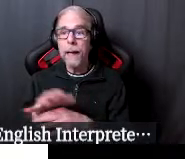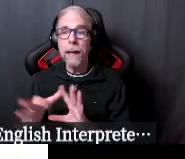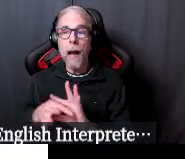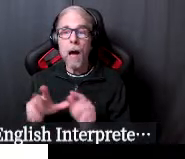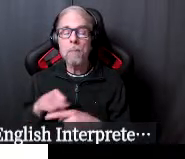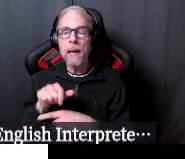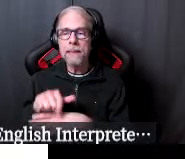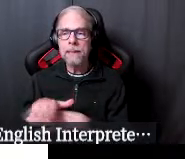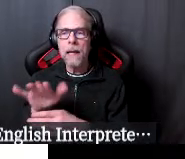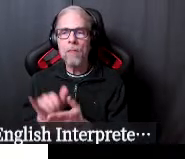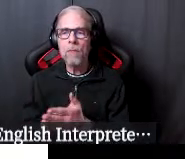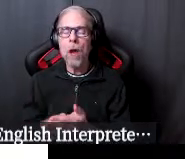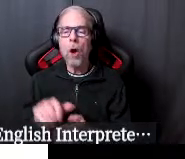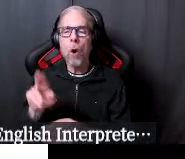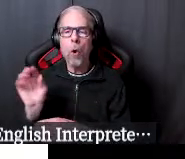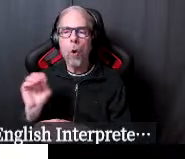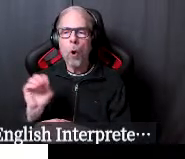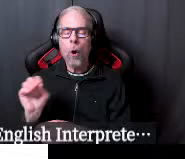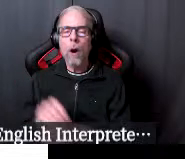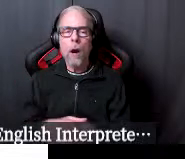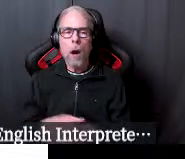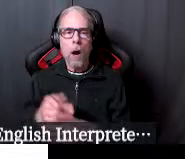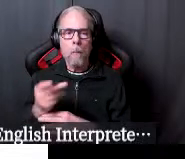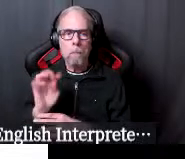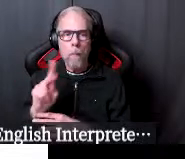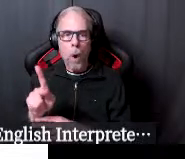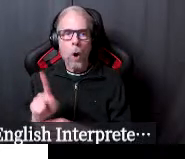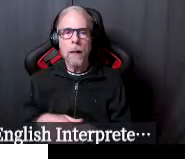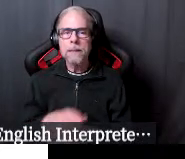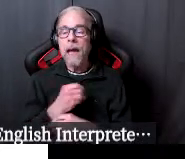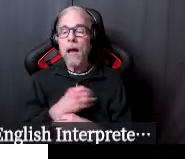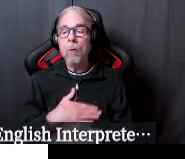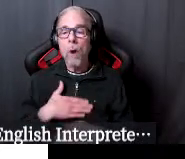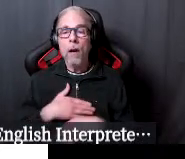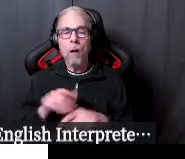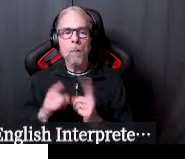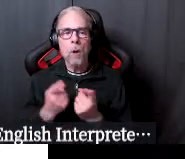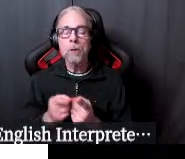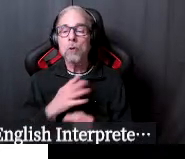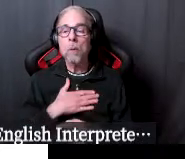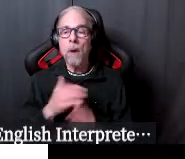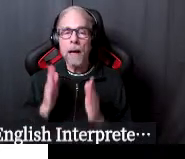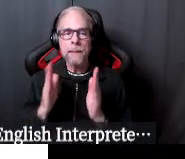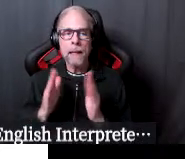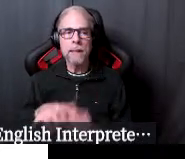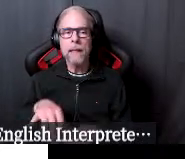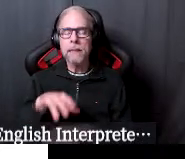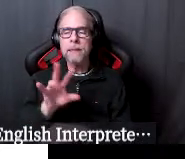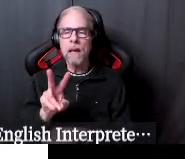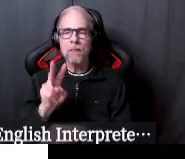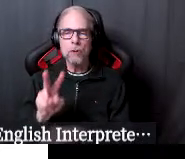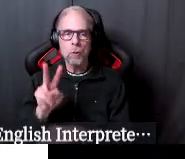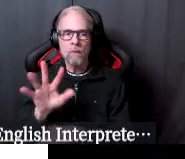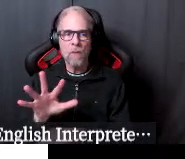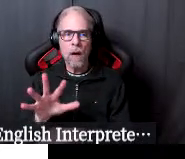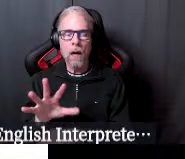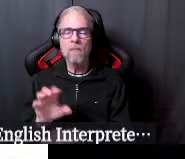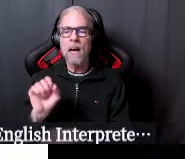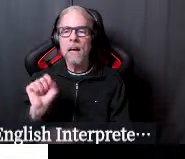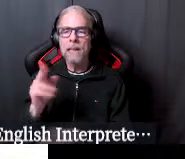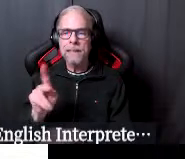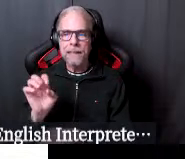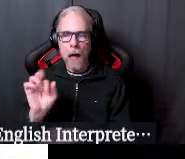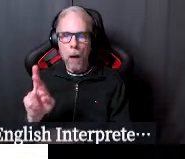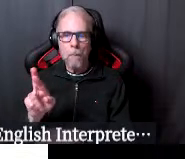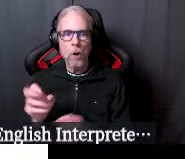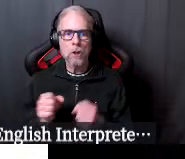and Recreation Department, attention myself, Helena Kesh, at 725 Summer Street